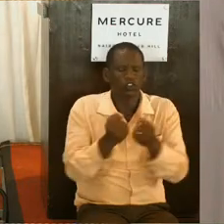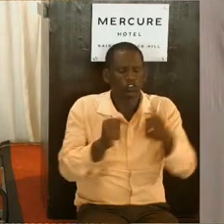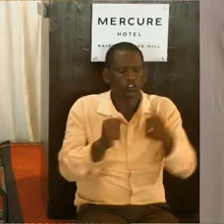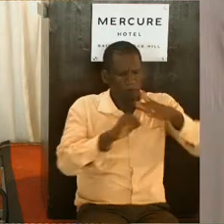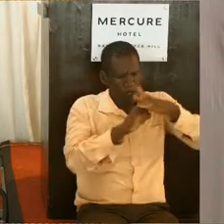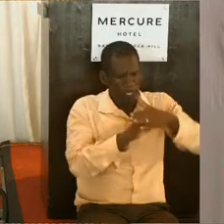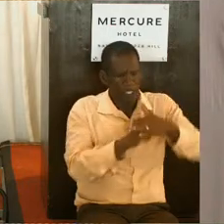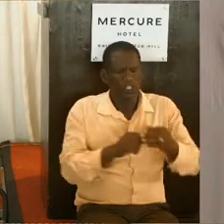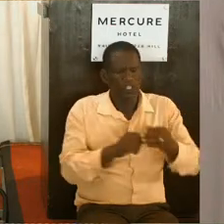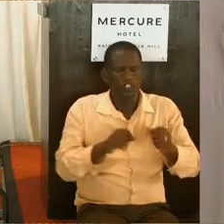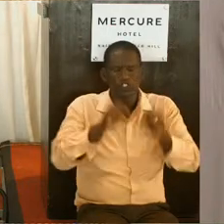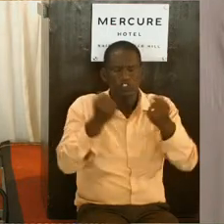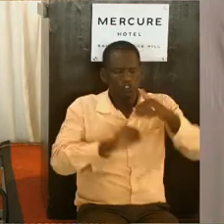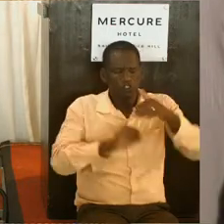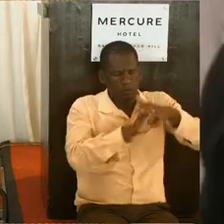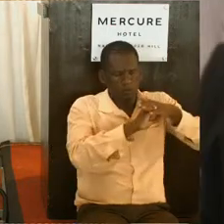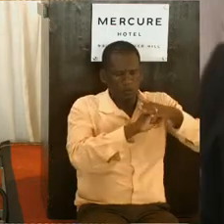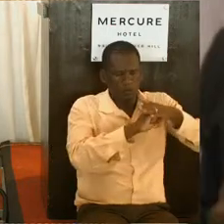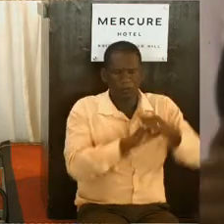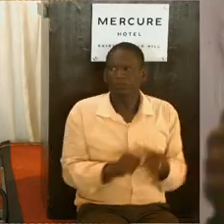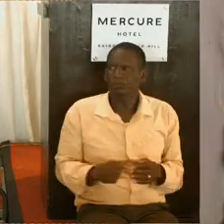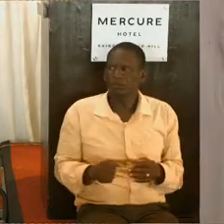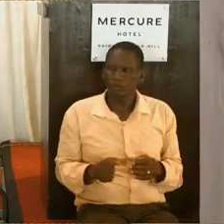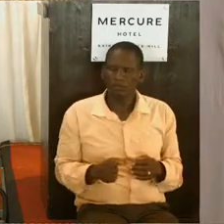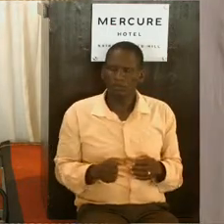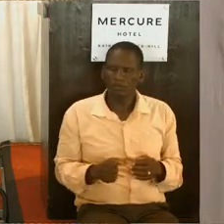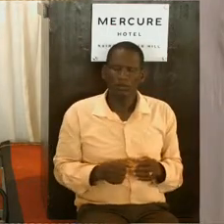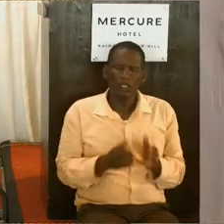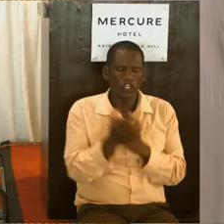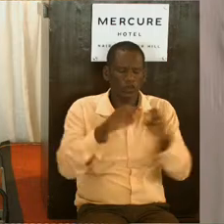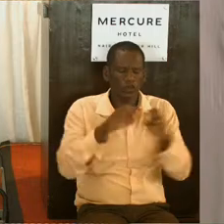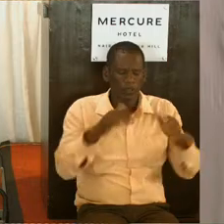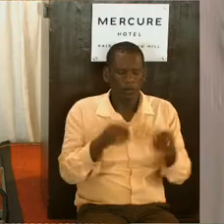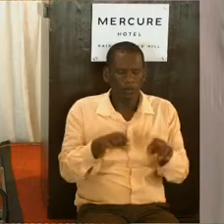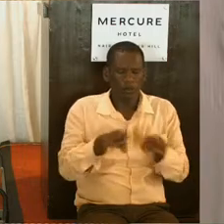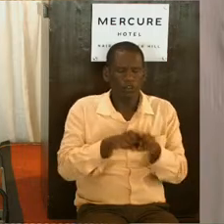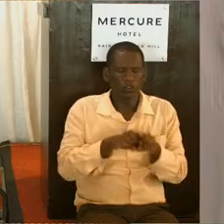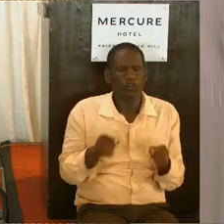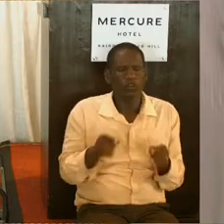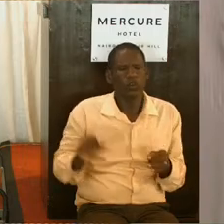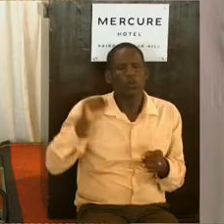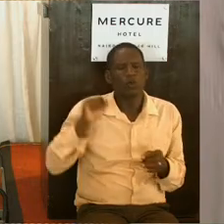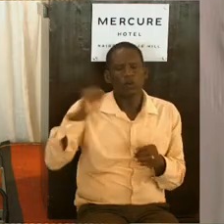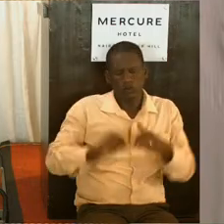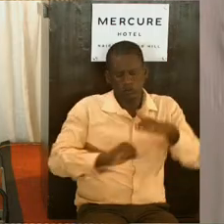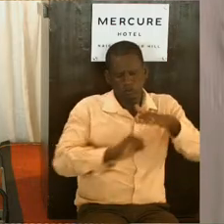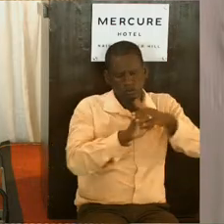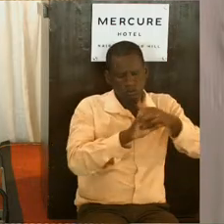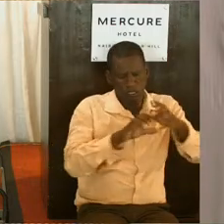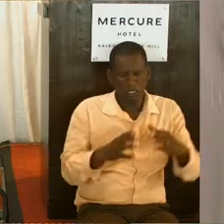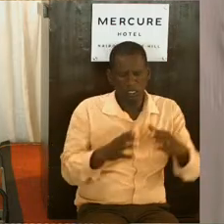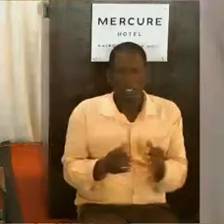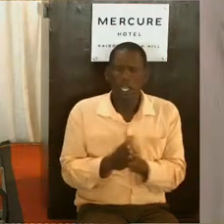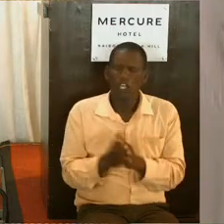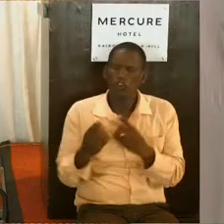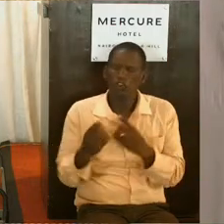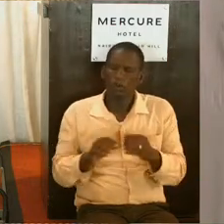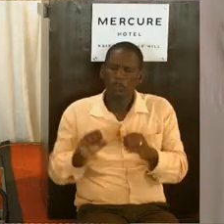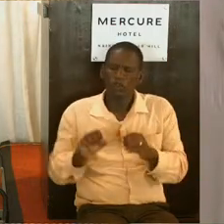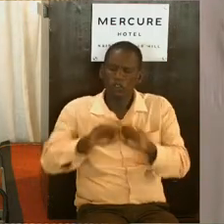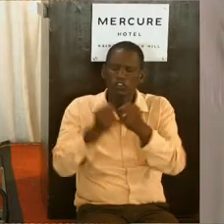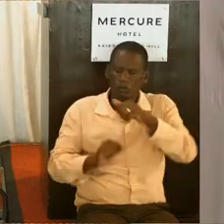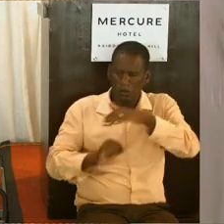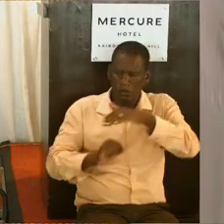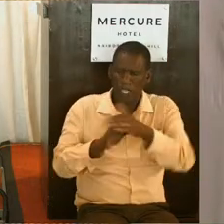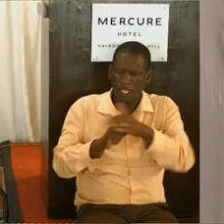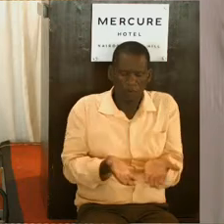social pillar and it talks about even the the political pillar and talks about the social pillar